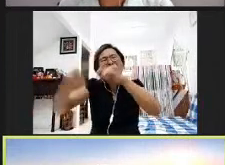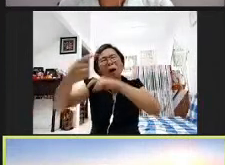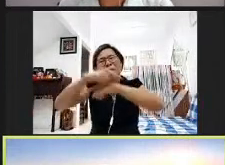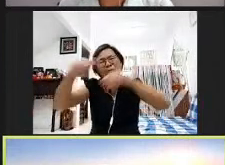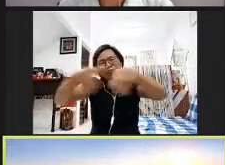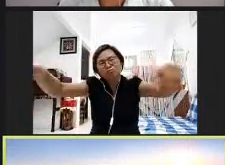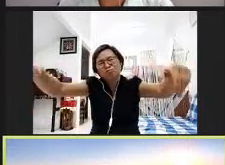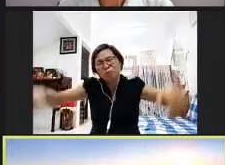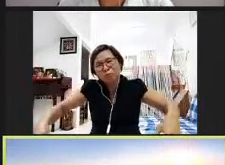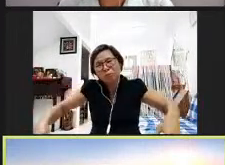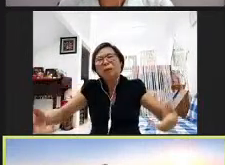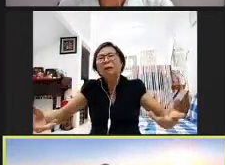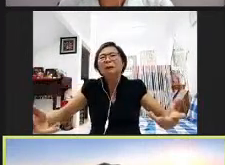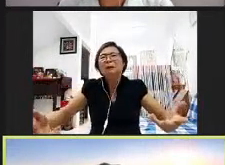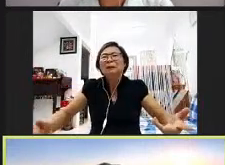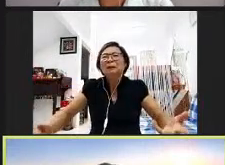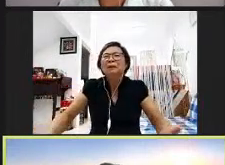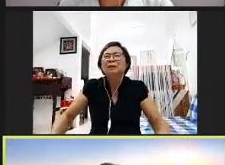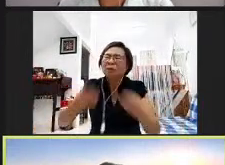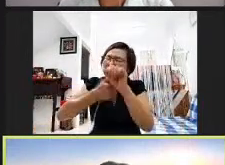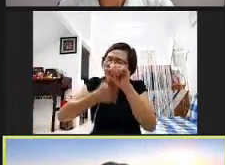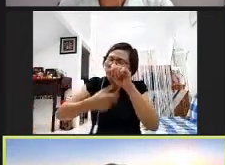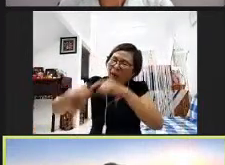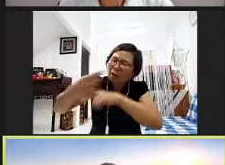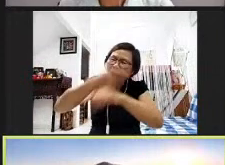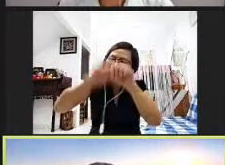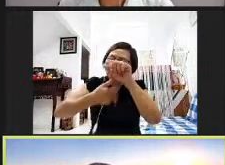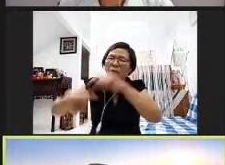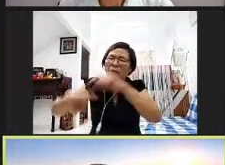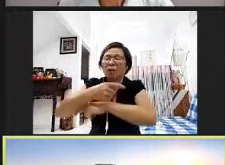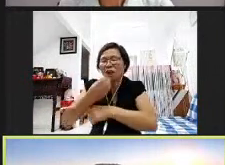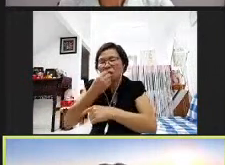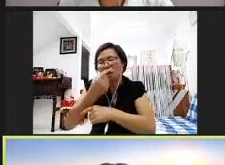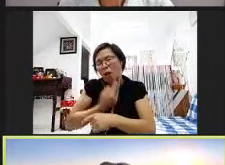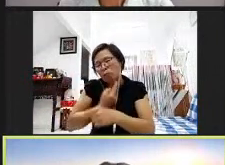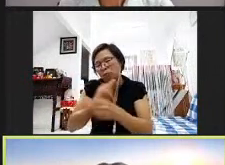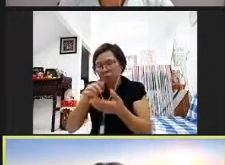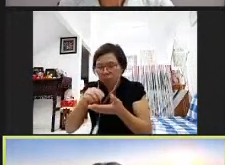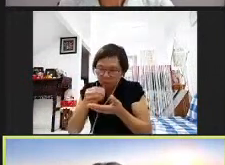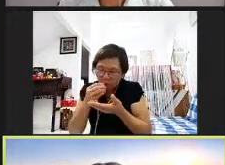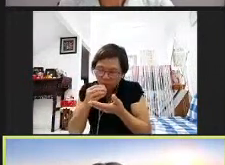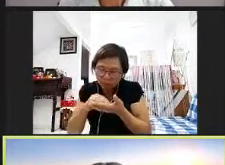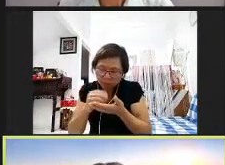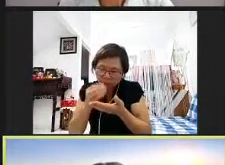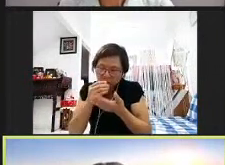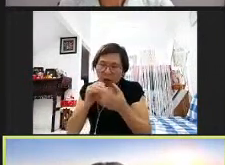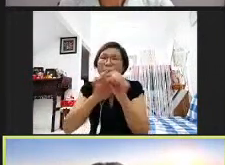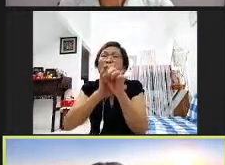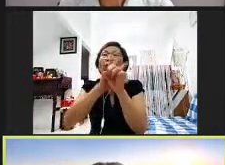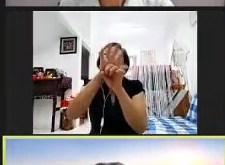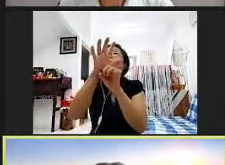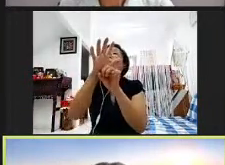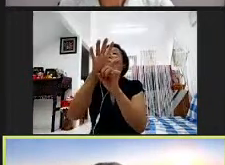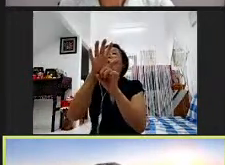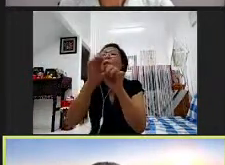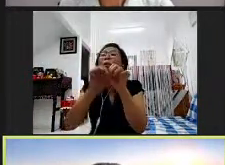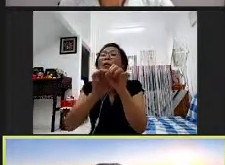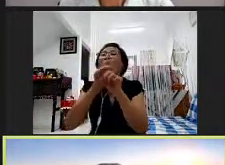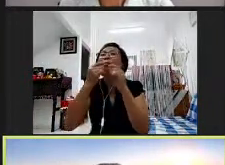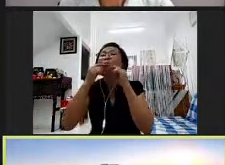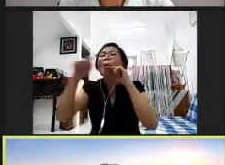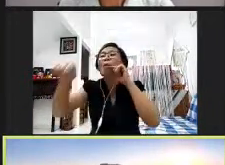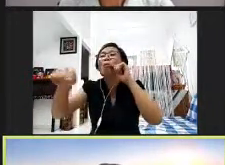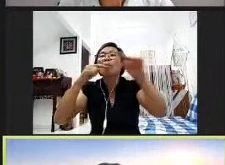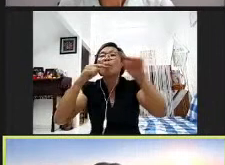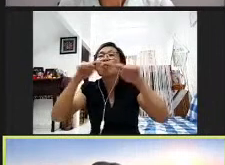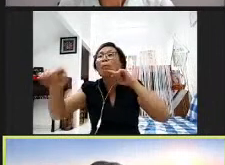There is, every day we have to eat alone. You know, the spread of COVID is by droplet. So